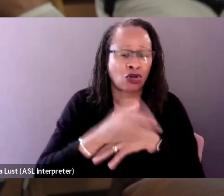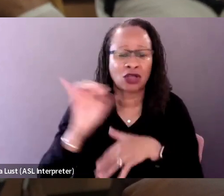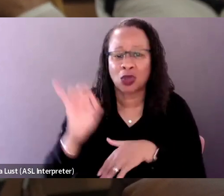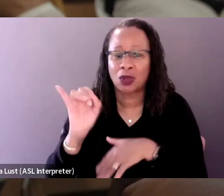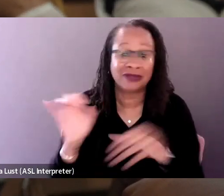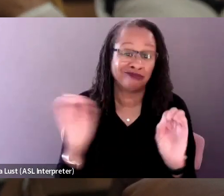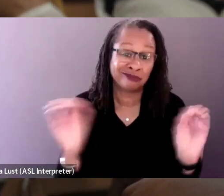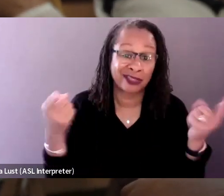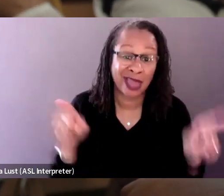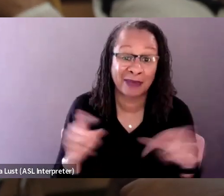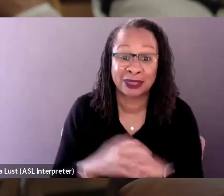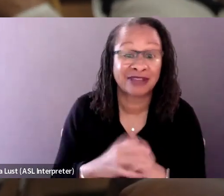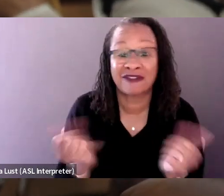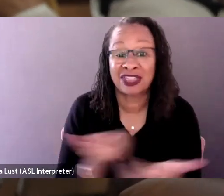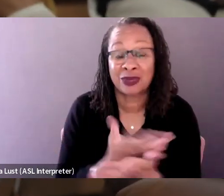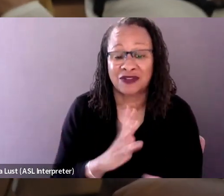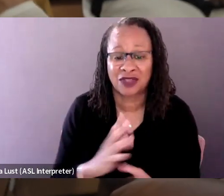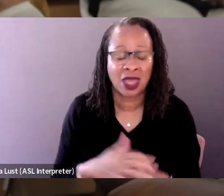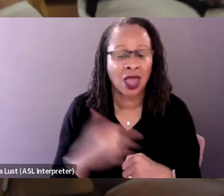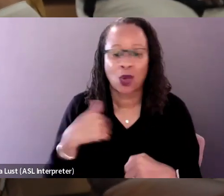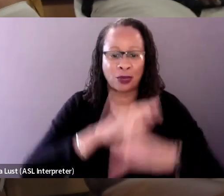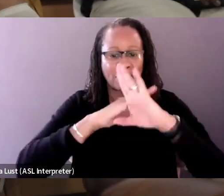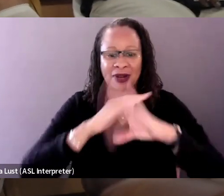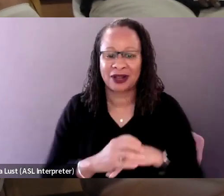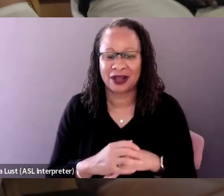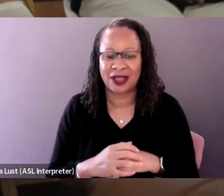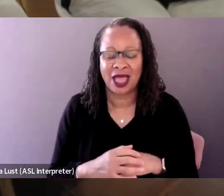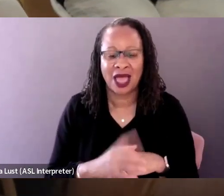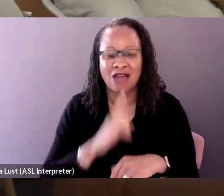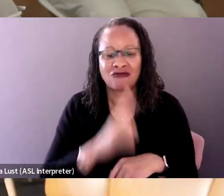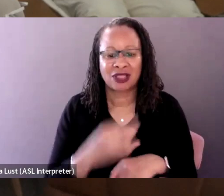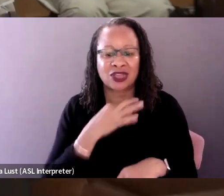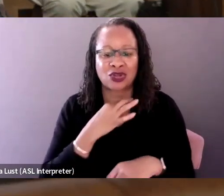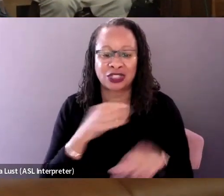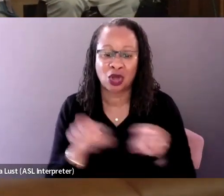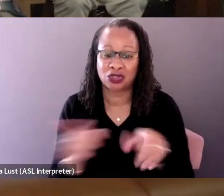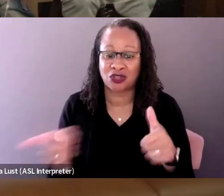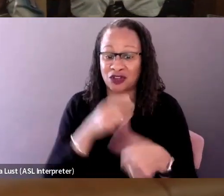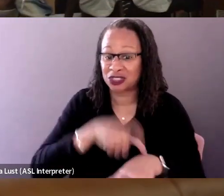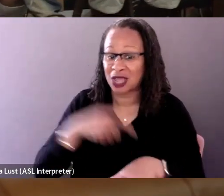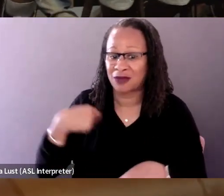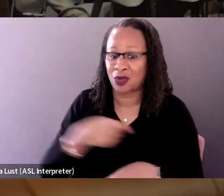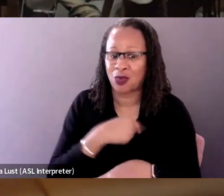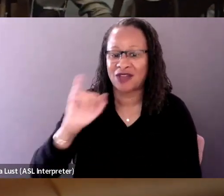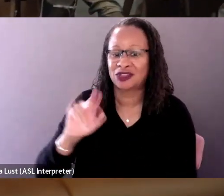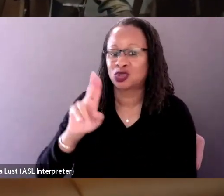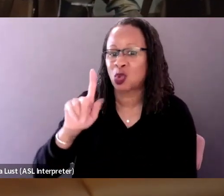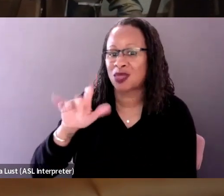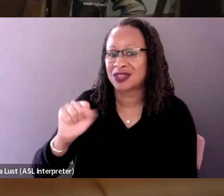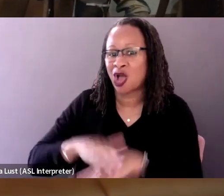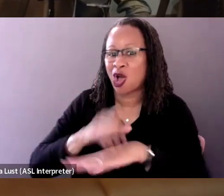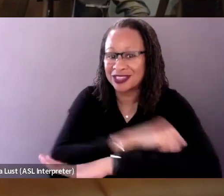we were protected. We were protected. I'm really curious. Also, this is the first time that we've had Jules on the stage, and I'm like,